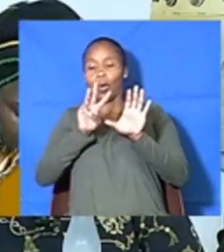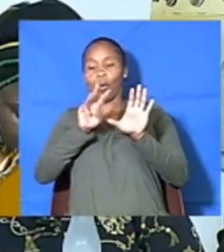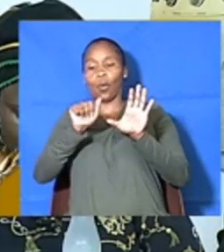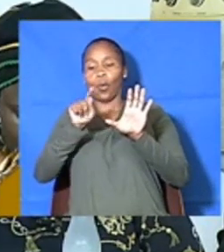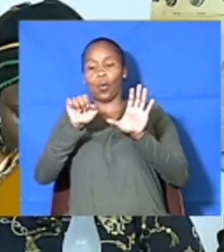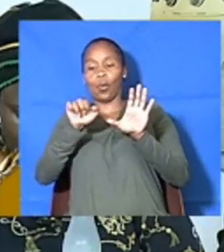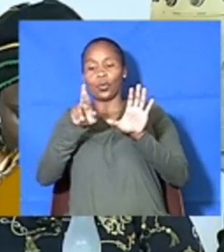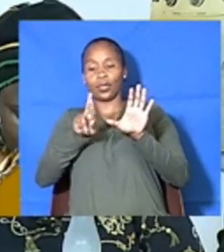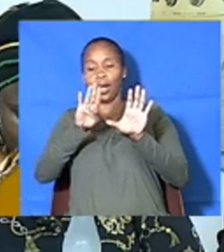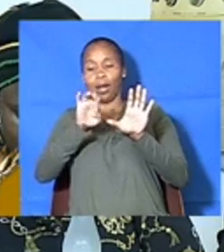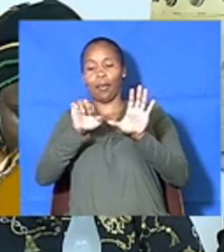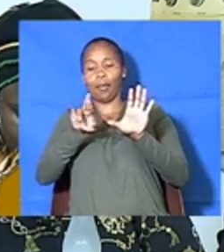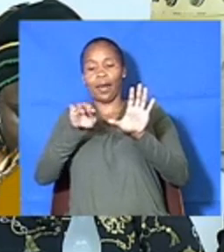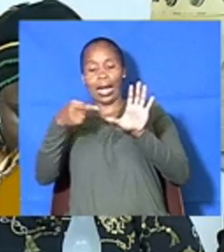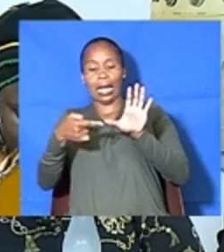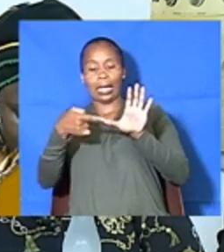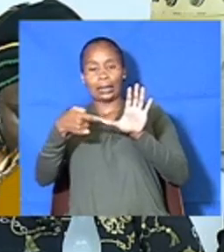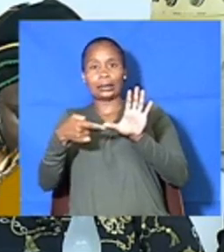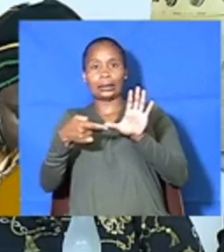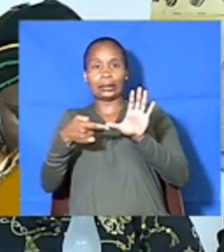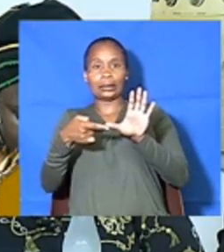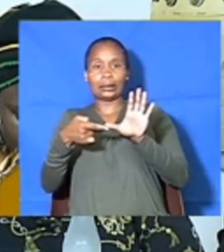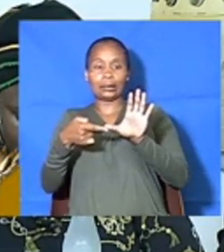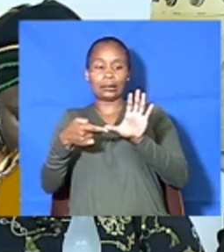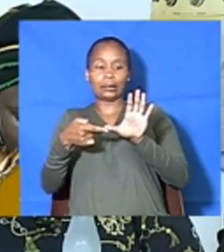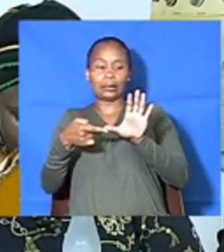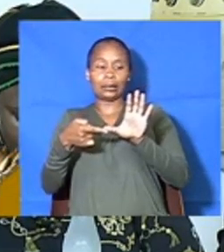have infrastructure in the rural areas. We